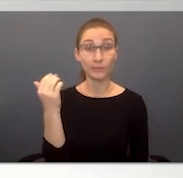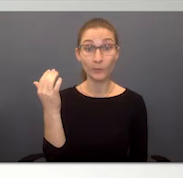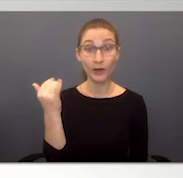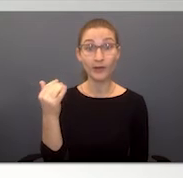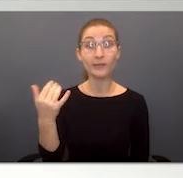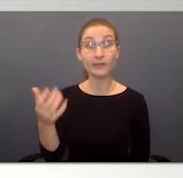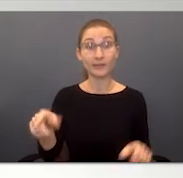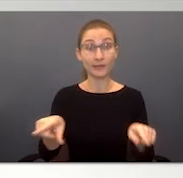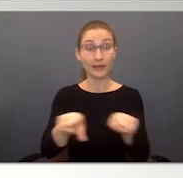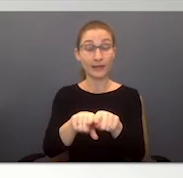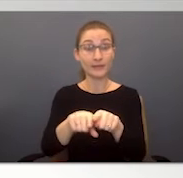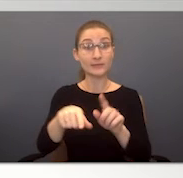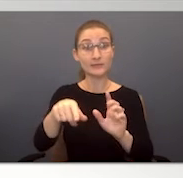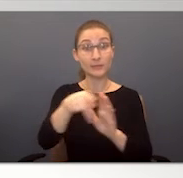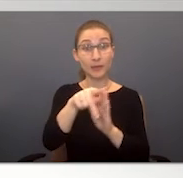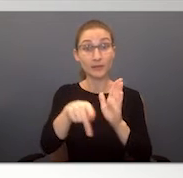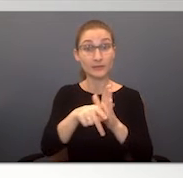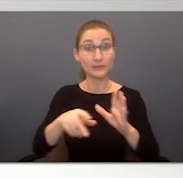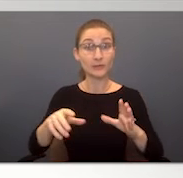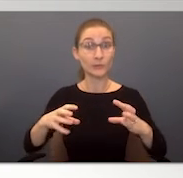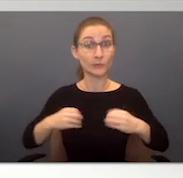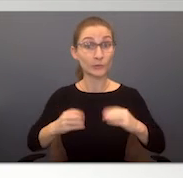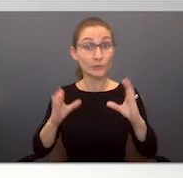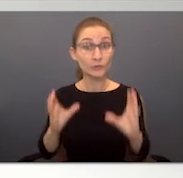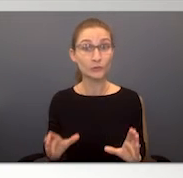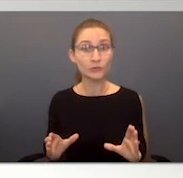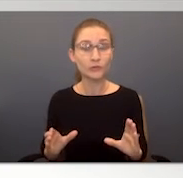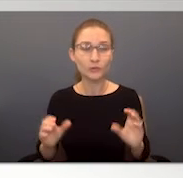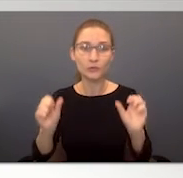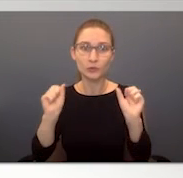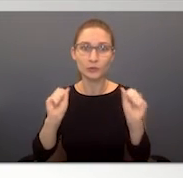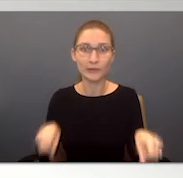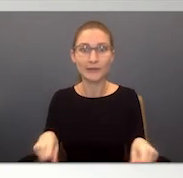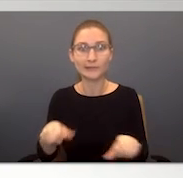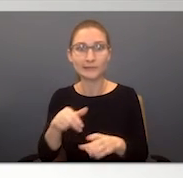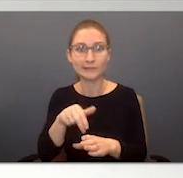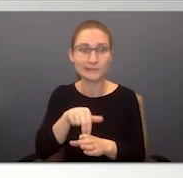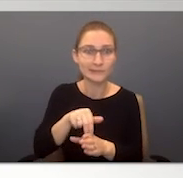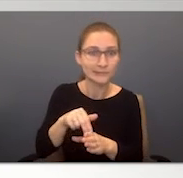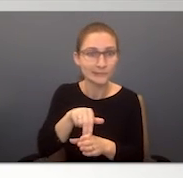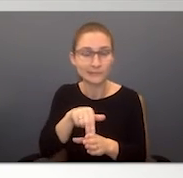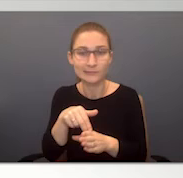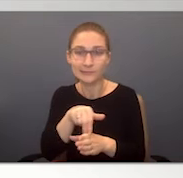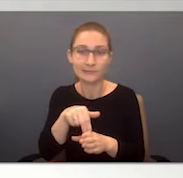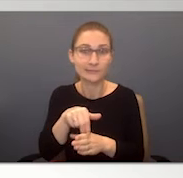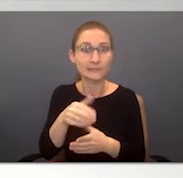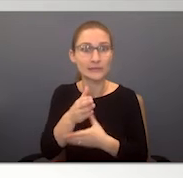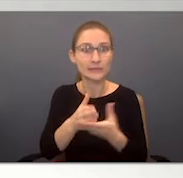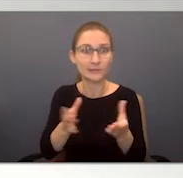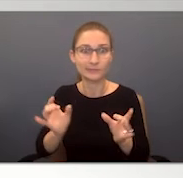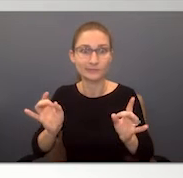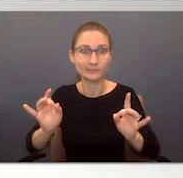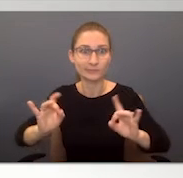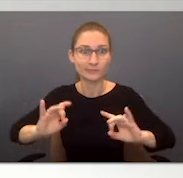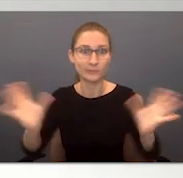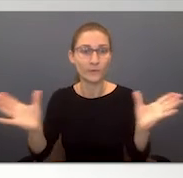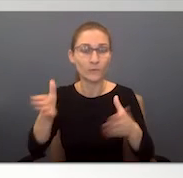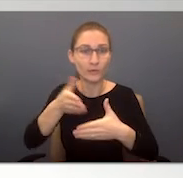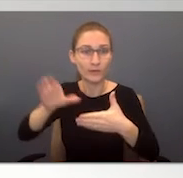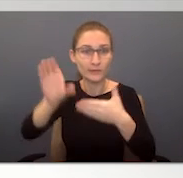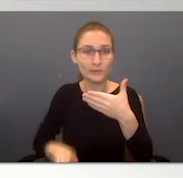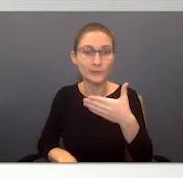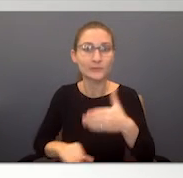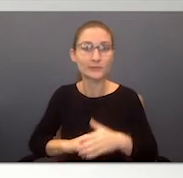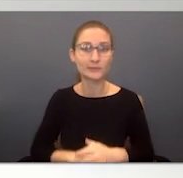you don't really need to have. Entonces, asignación de beneficio, a veces hablan otra vez en